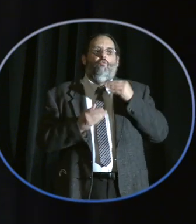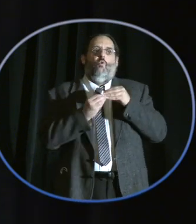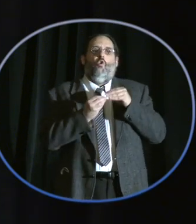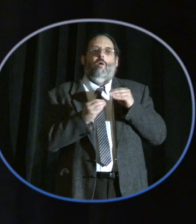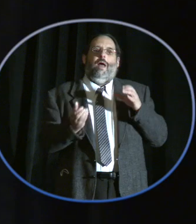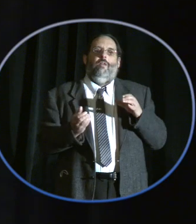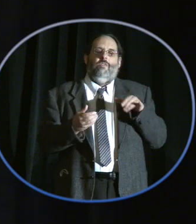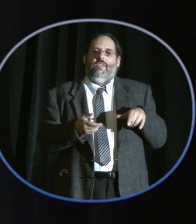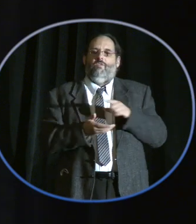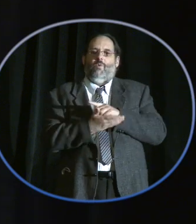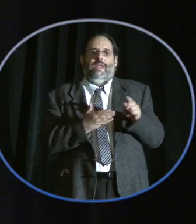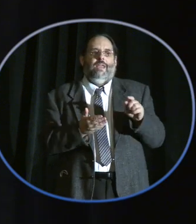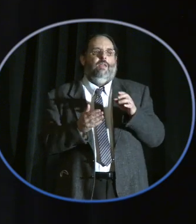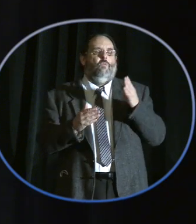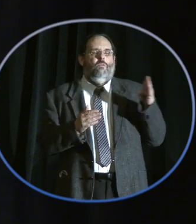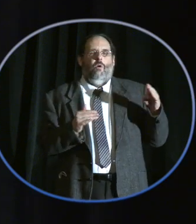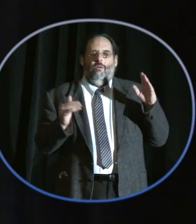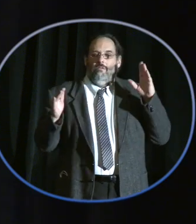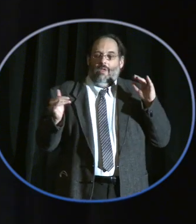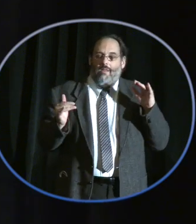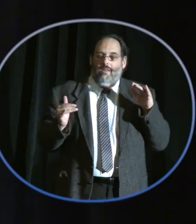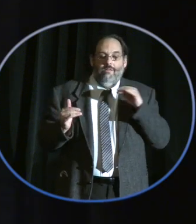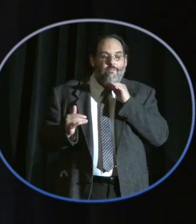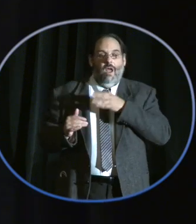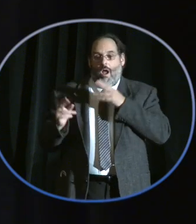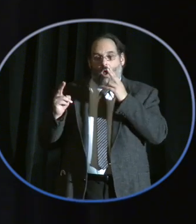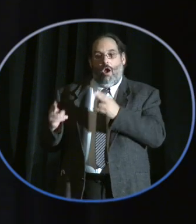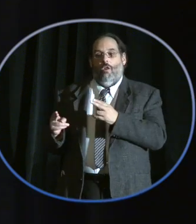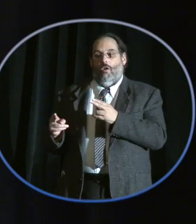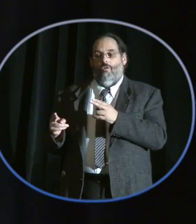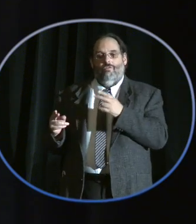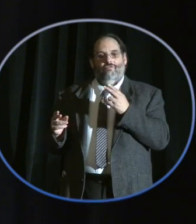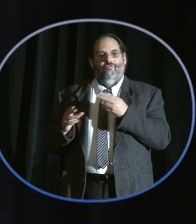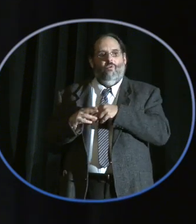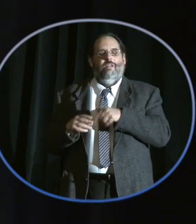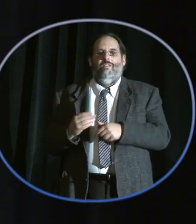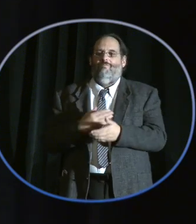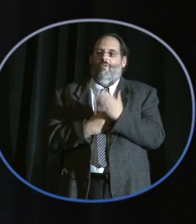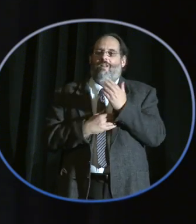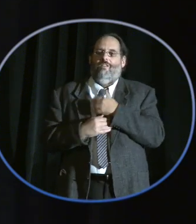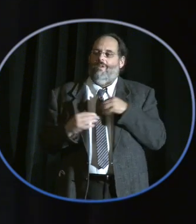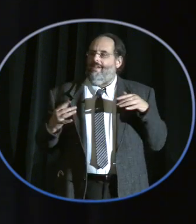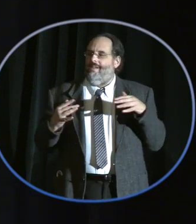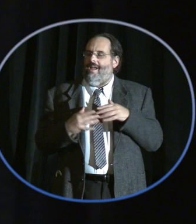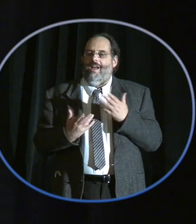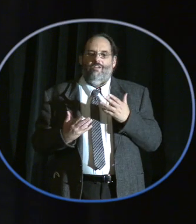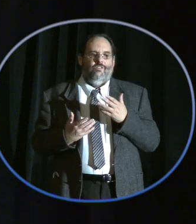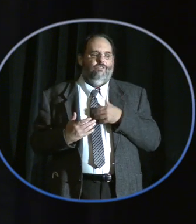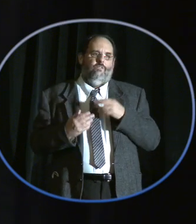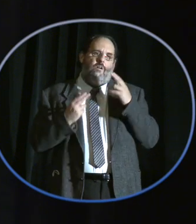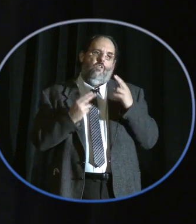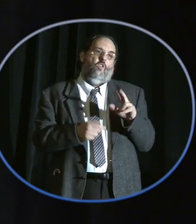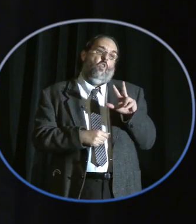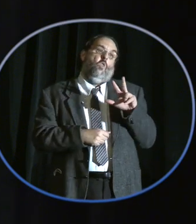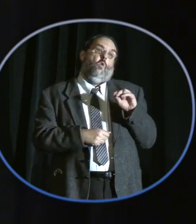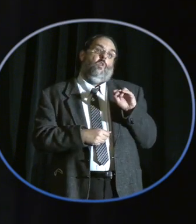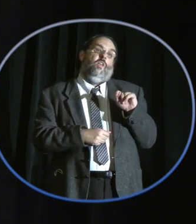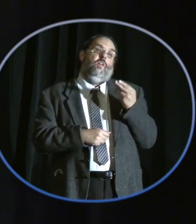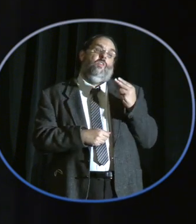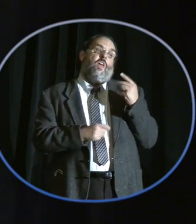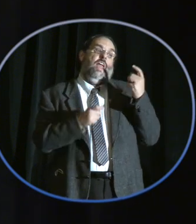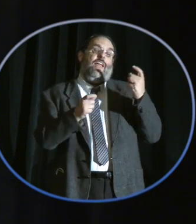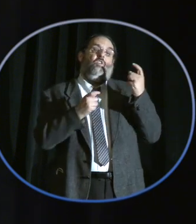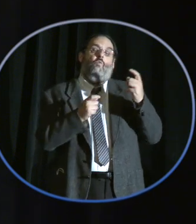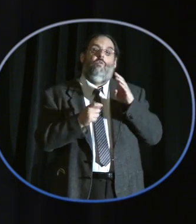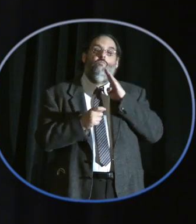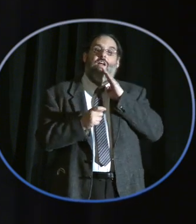Week in Baltimore and participate. Because it's my honor to join you this morning as we gather to commemorate the 30th annual Civil